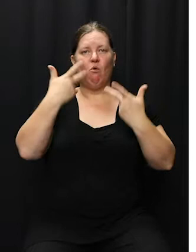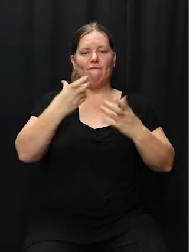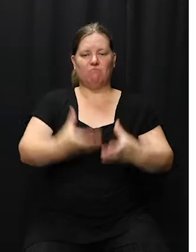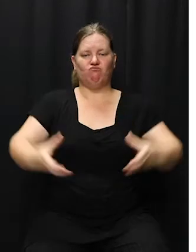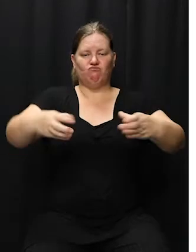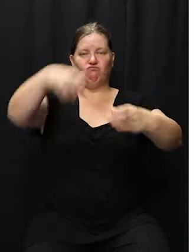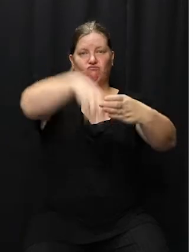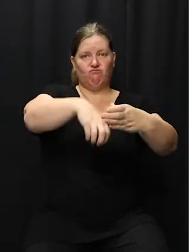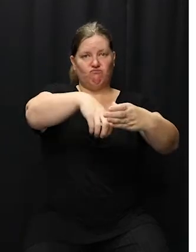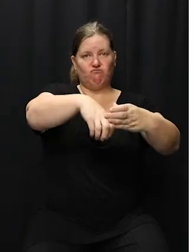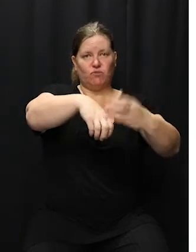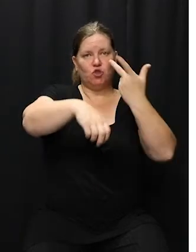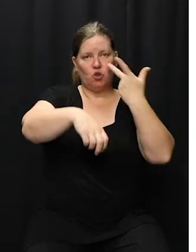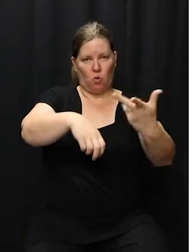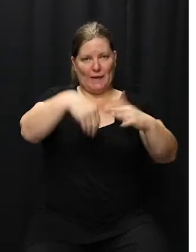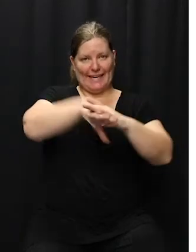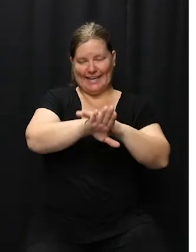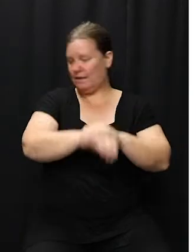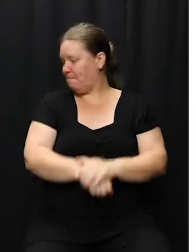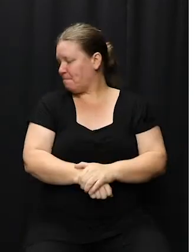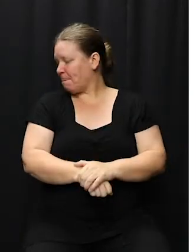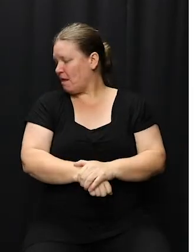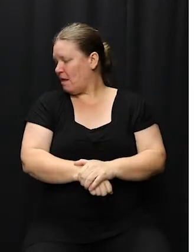this. Bowl, apple in.